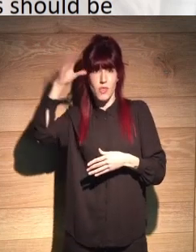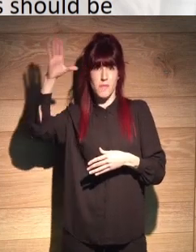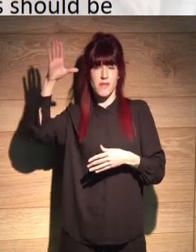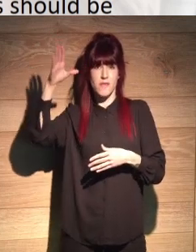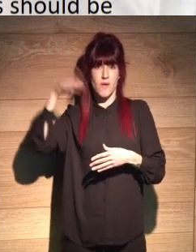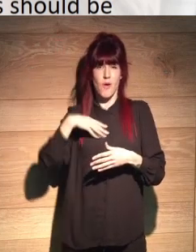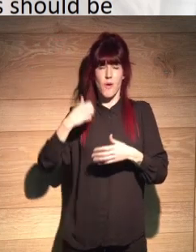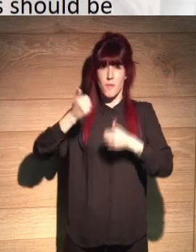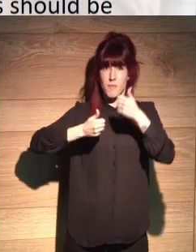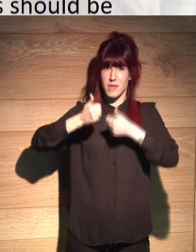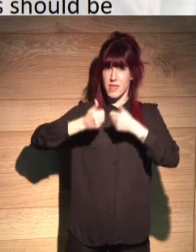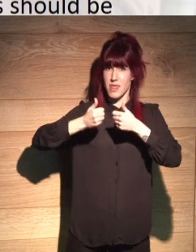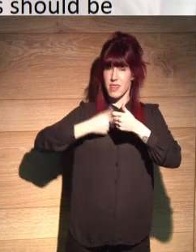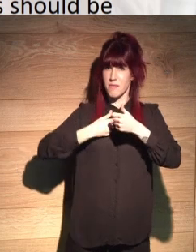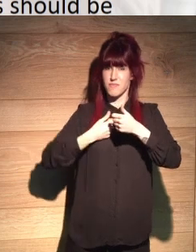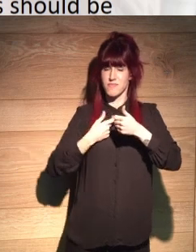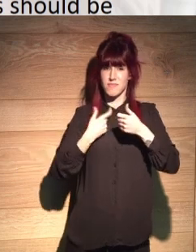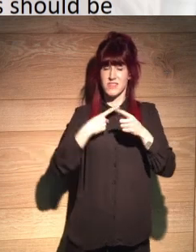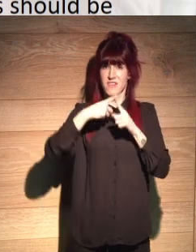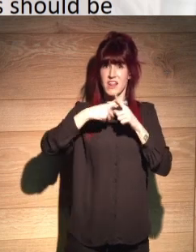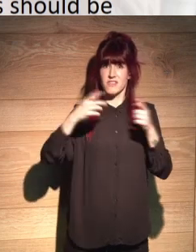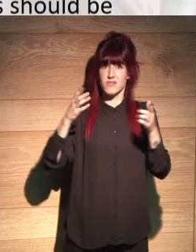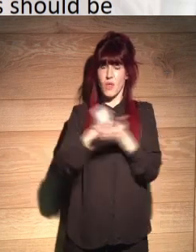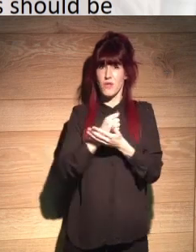competence in all levels in our projects and elsewhere.